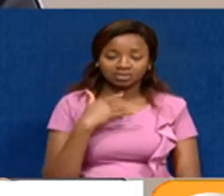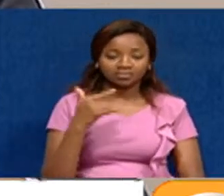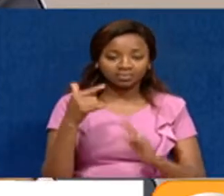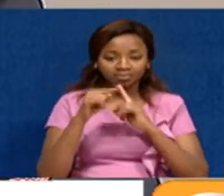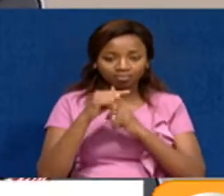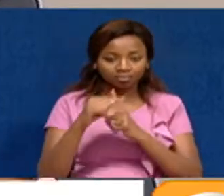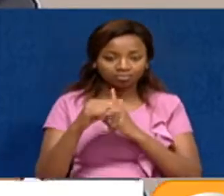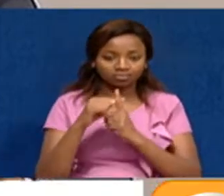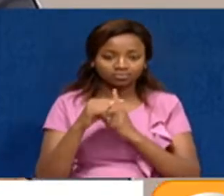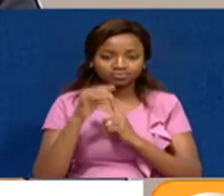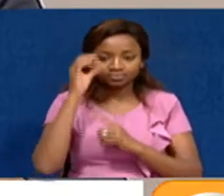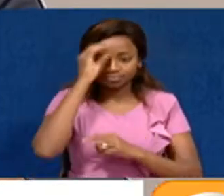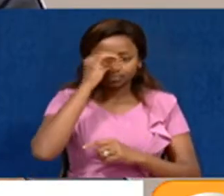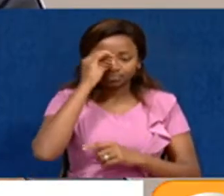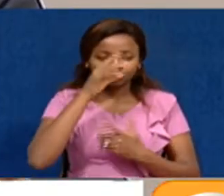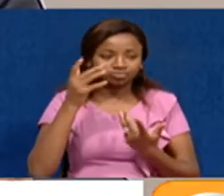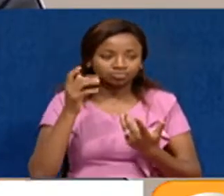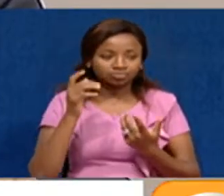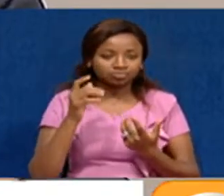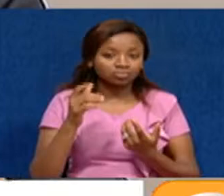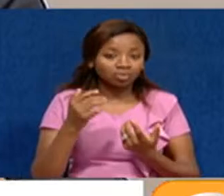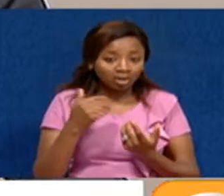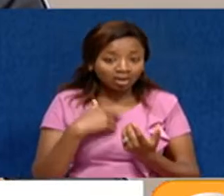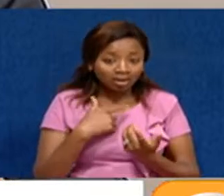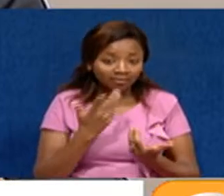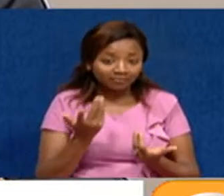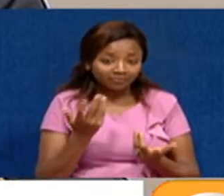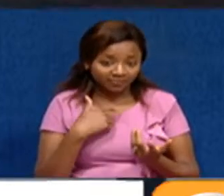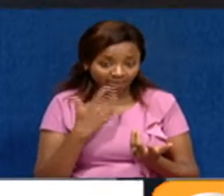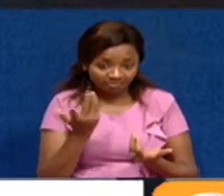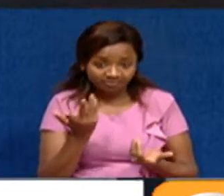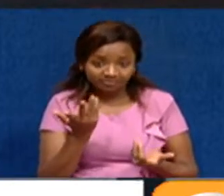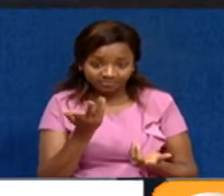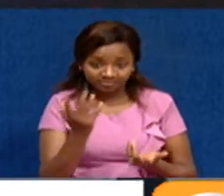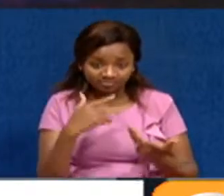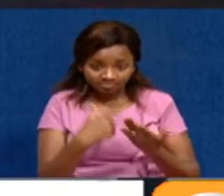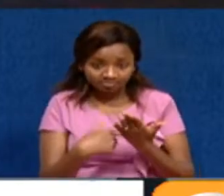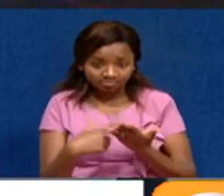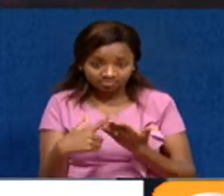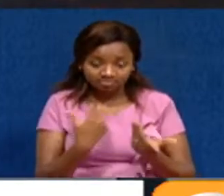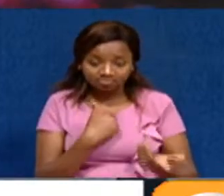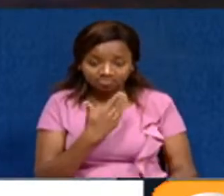intent to ensure that they will engage. Will there be negotiation with the ousted FKF secretariat?